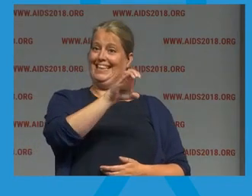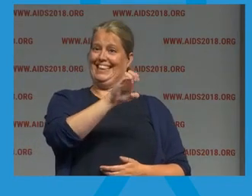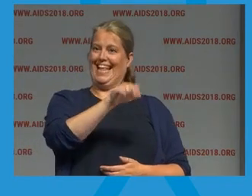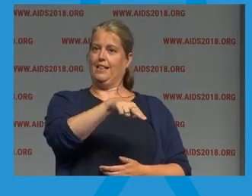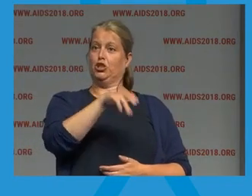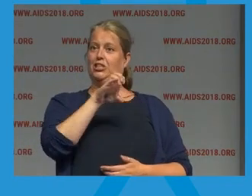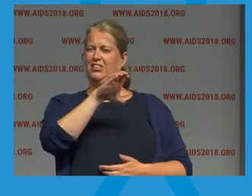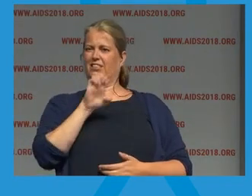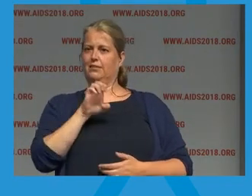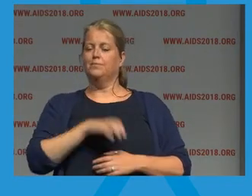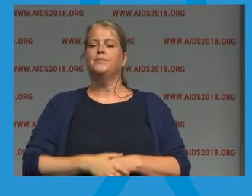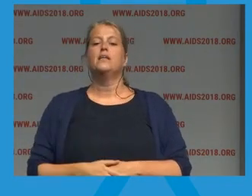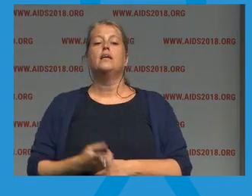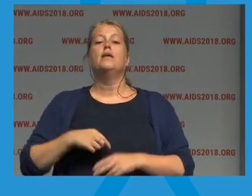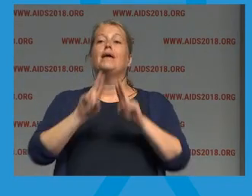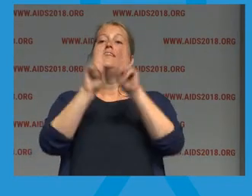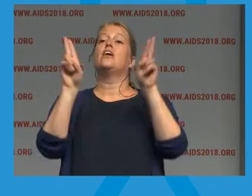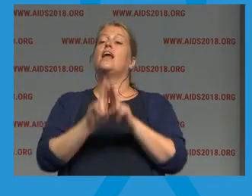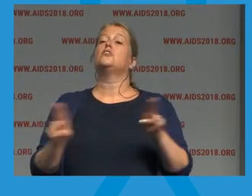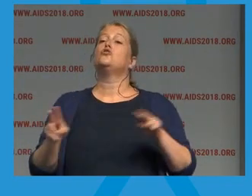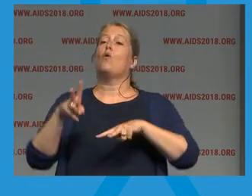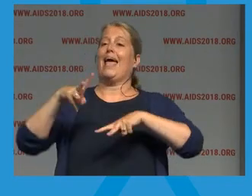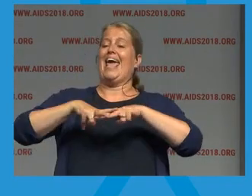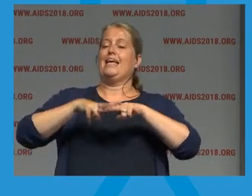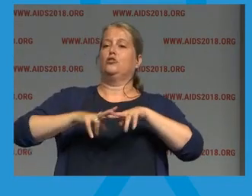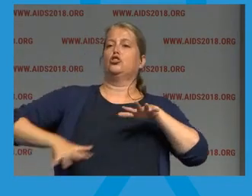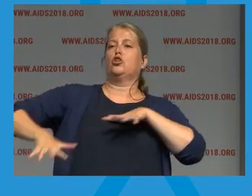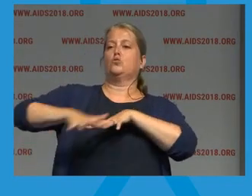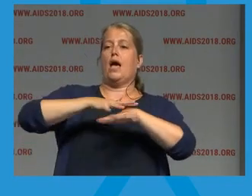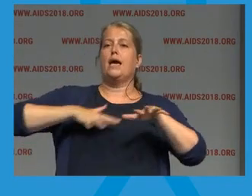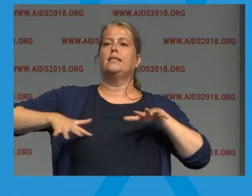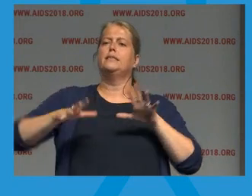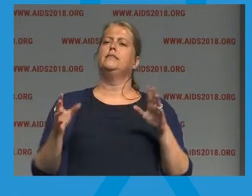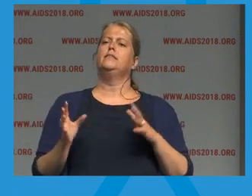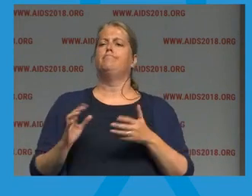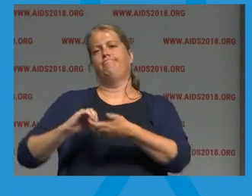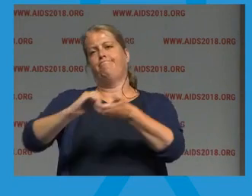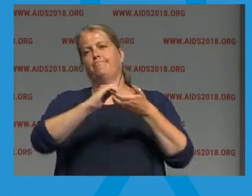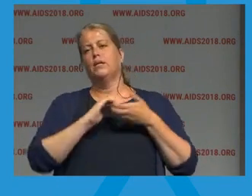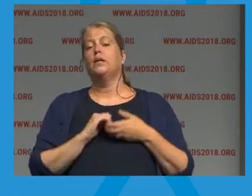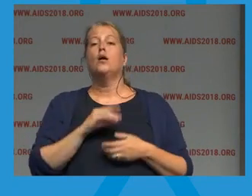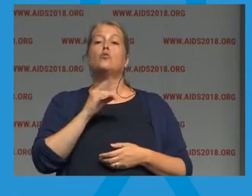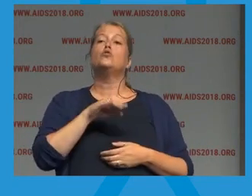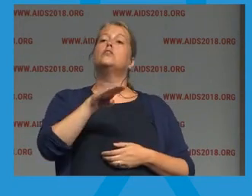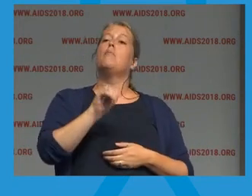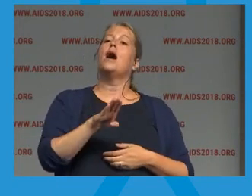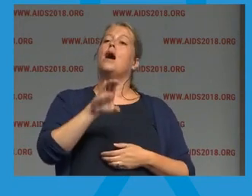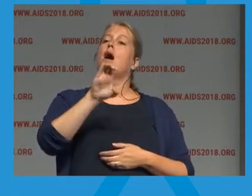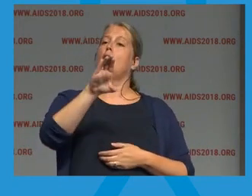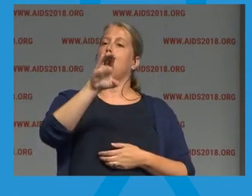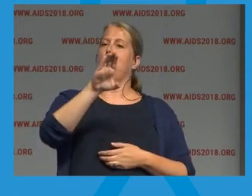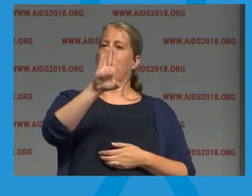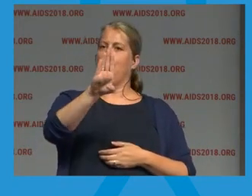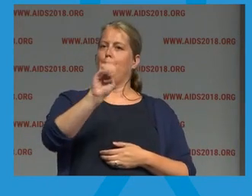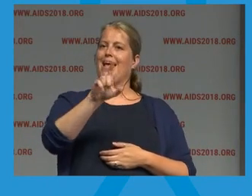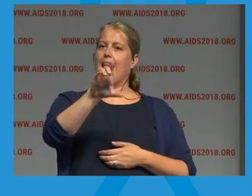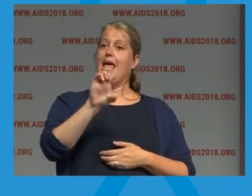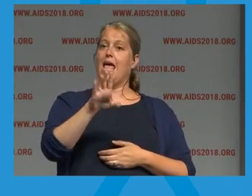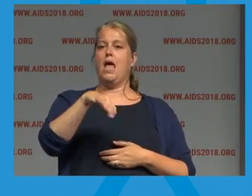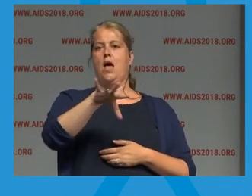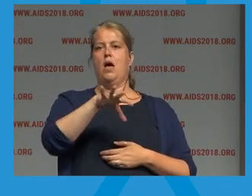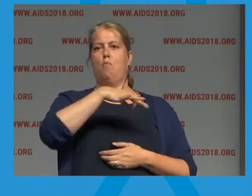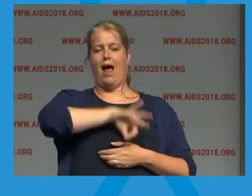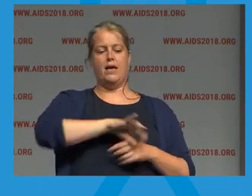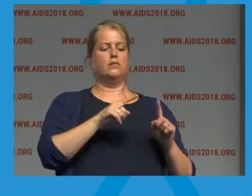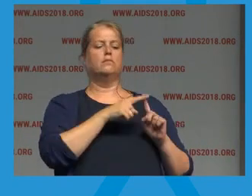The International AIDS Society created the Prudence Mabele Prize through an endowment from the Ford